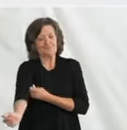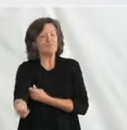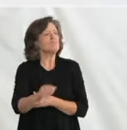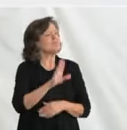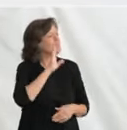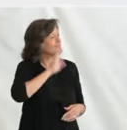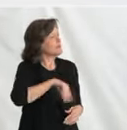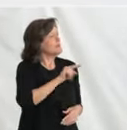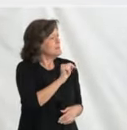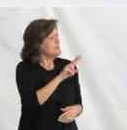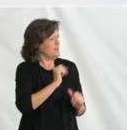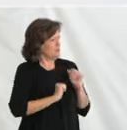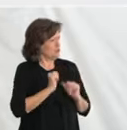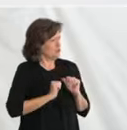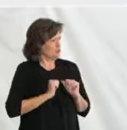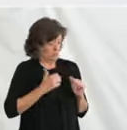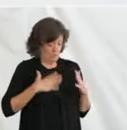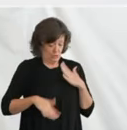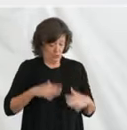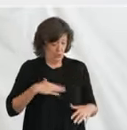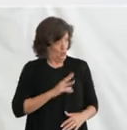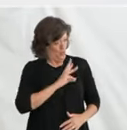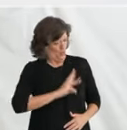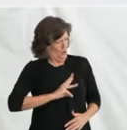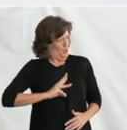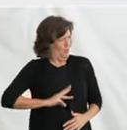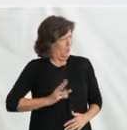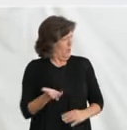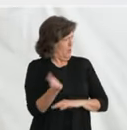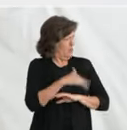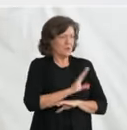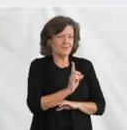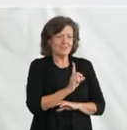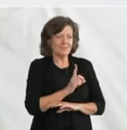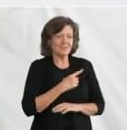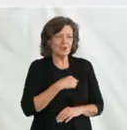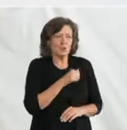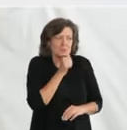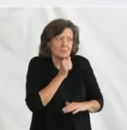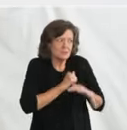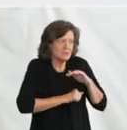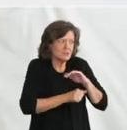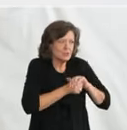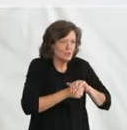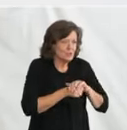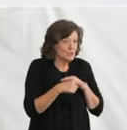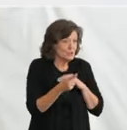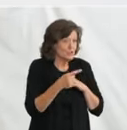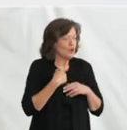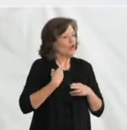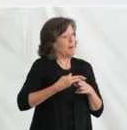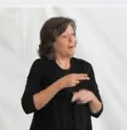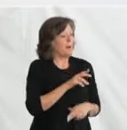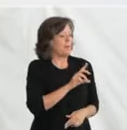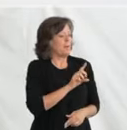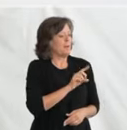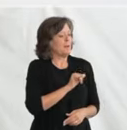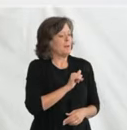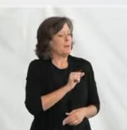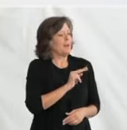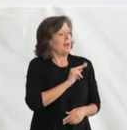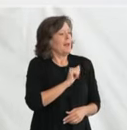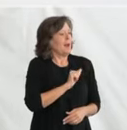Woman didn't dress like Wonder Woman all day long. She had a secret identity. She was Diana Prince,